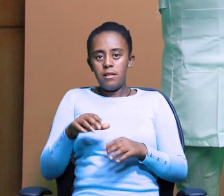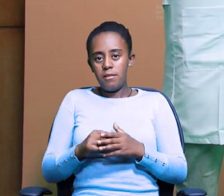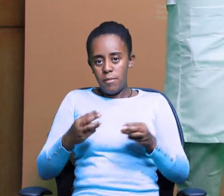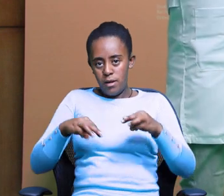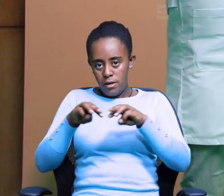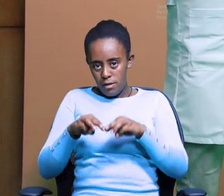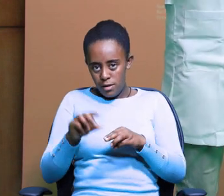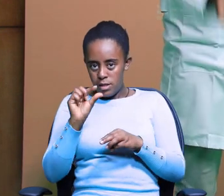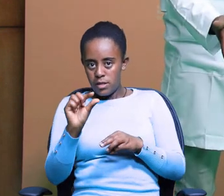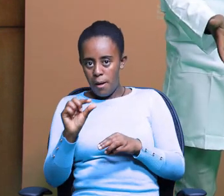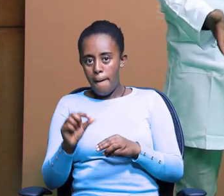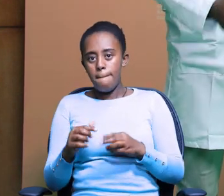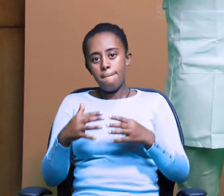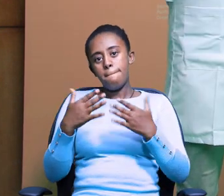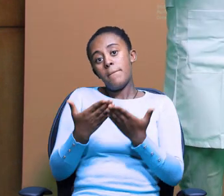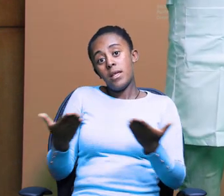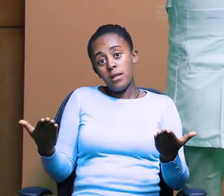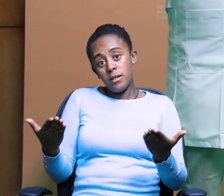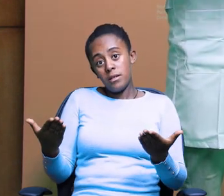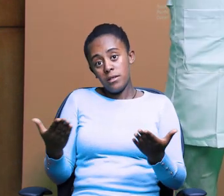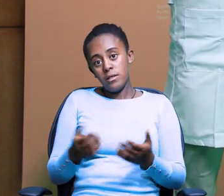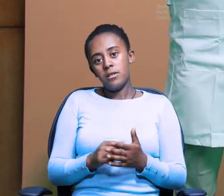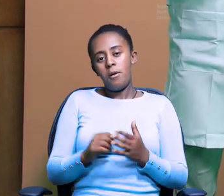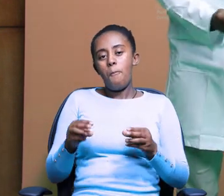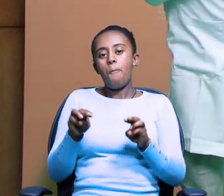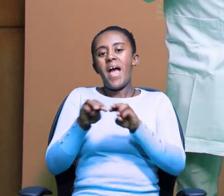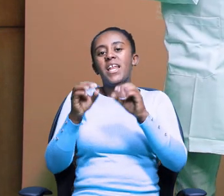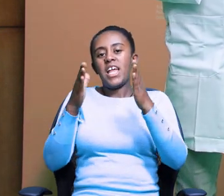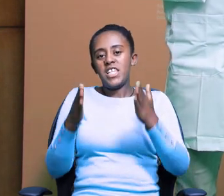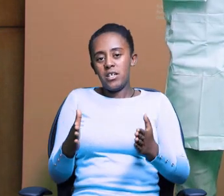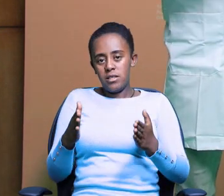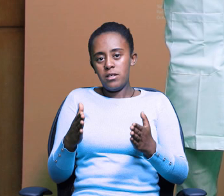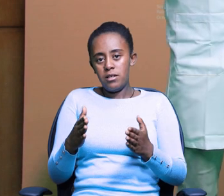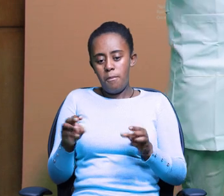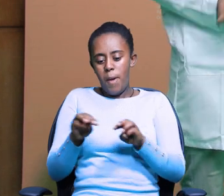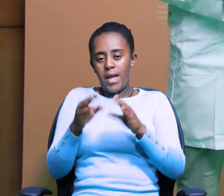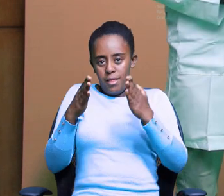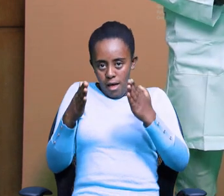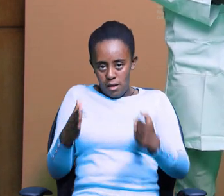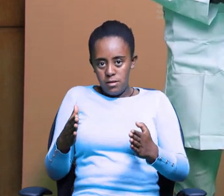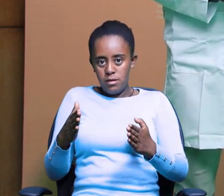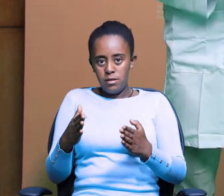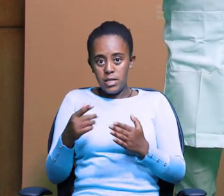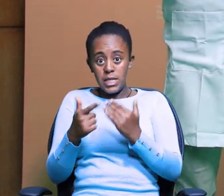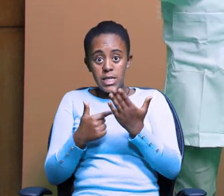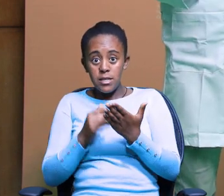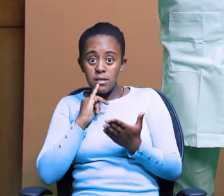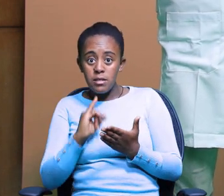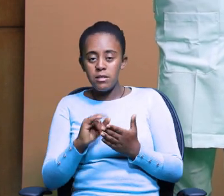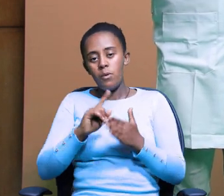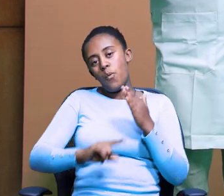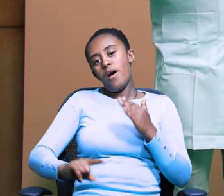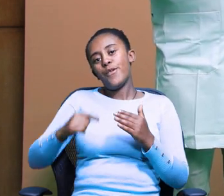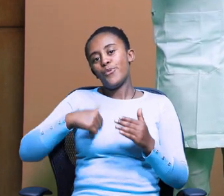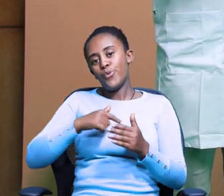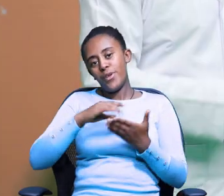is applied on some material, that material should be magnetization, magnetized. This is